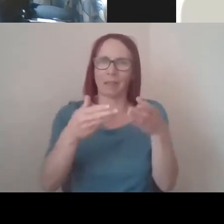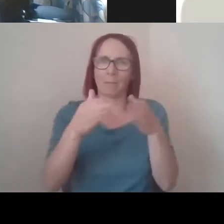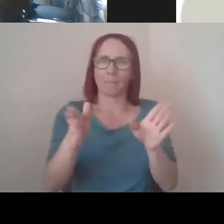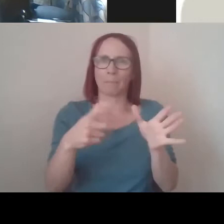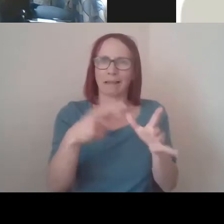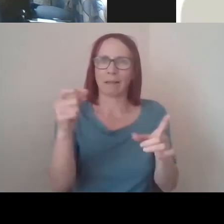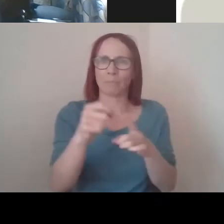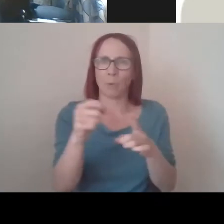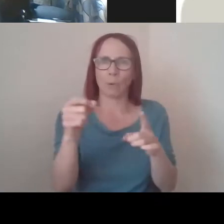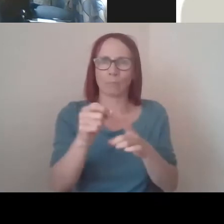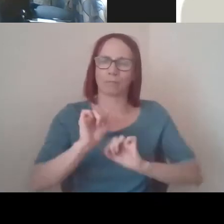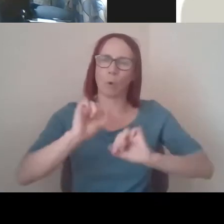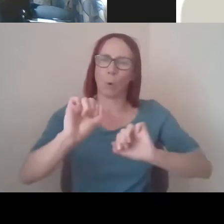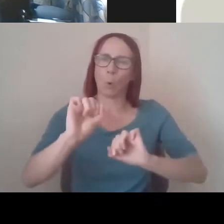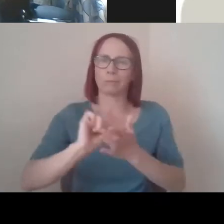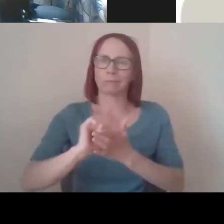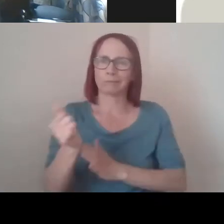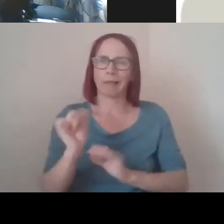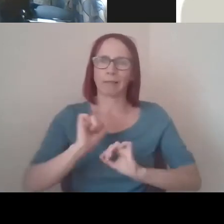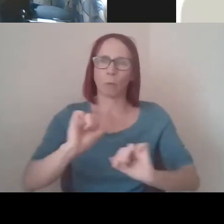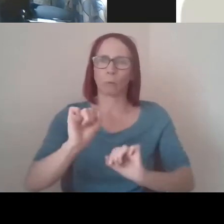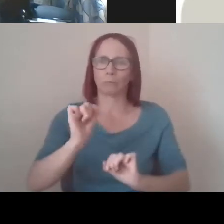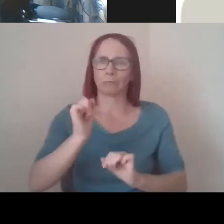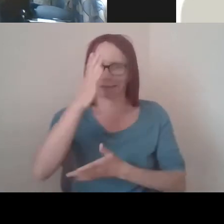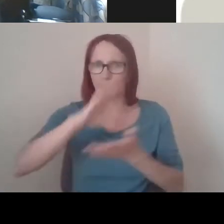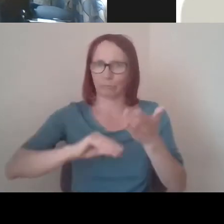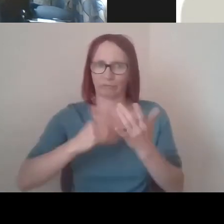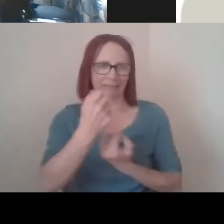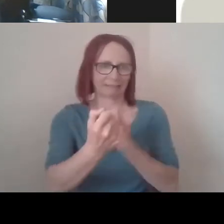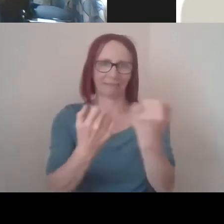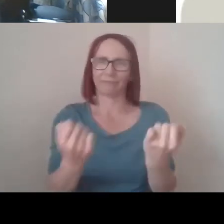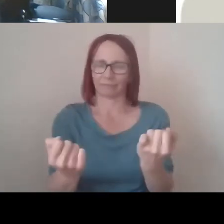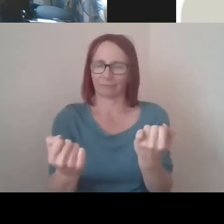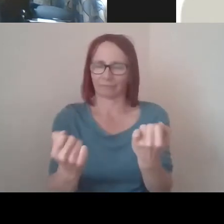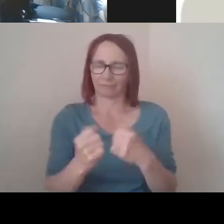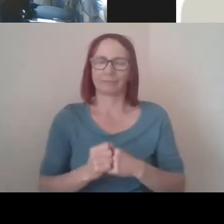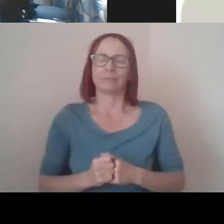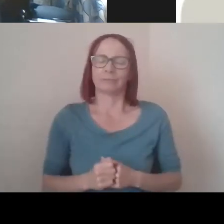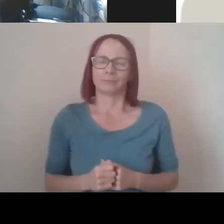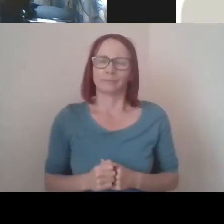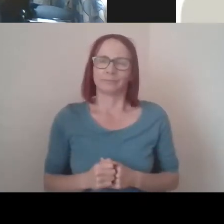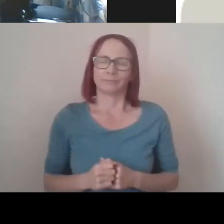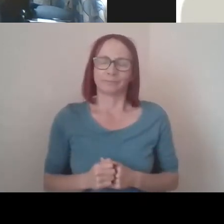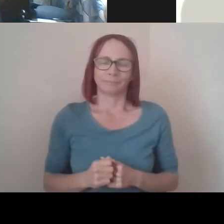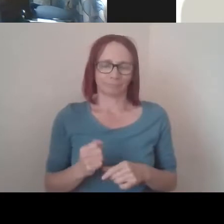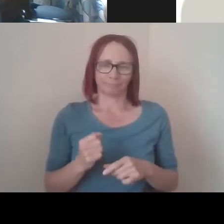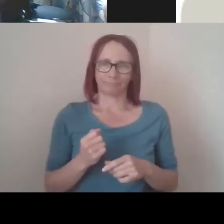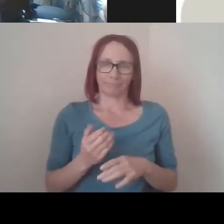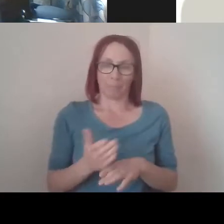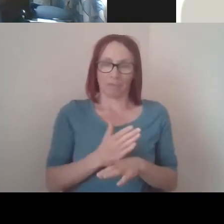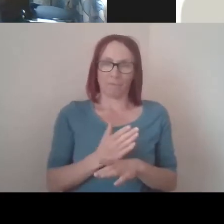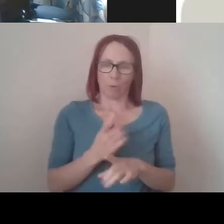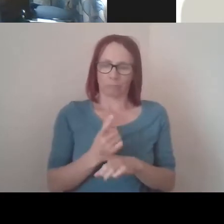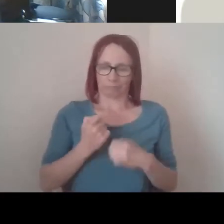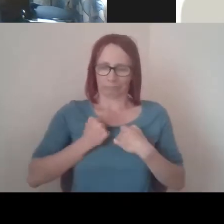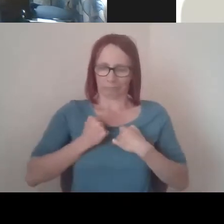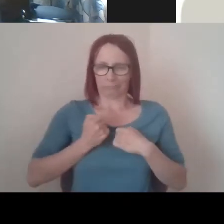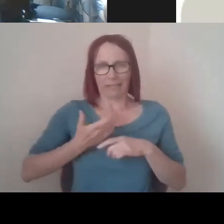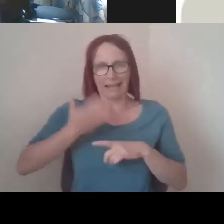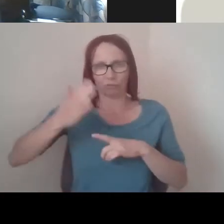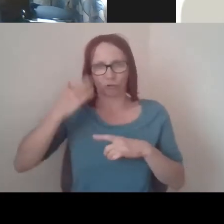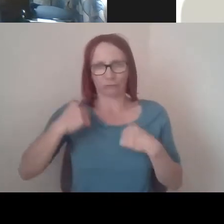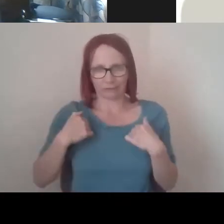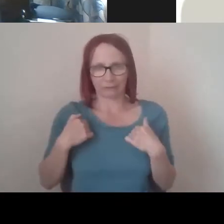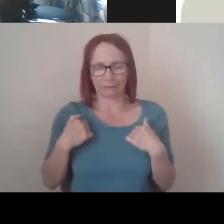own experience where they want to go. But before I go on and tell you a little bit about my history,